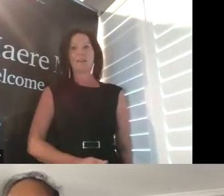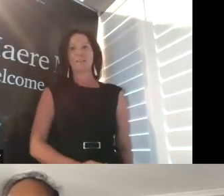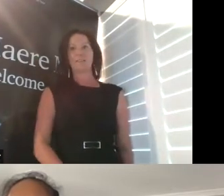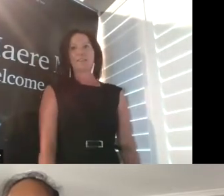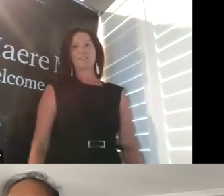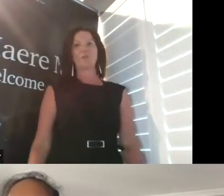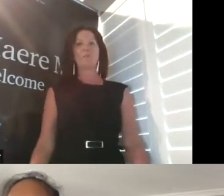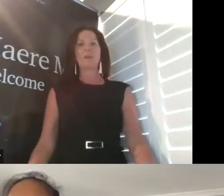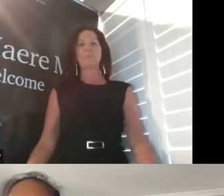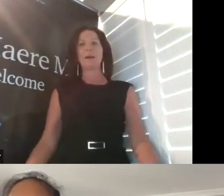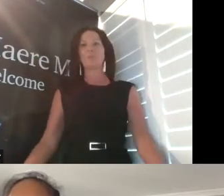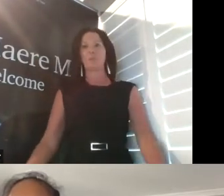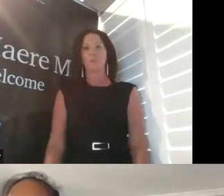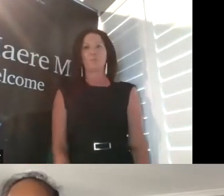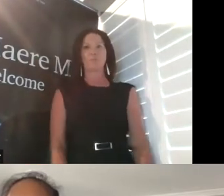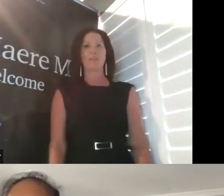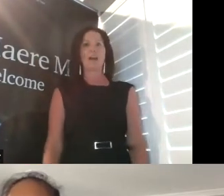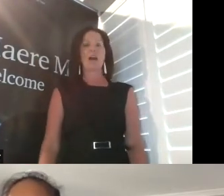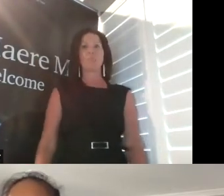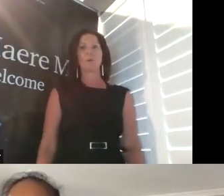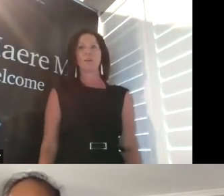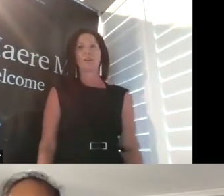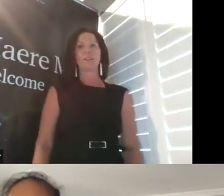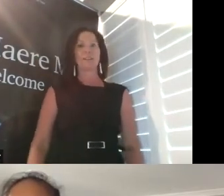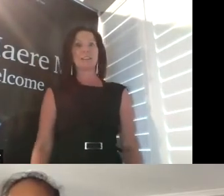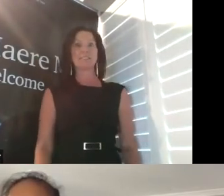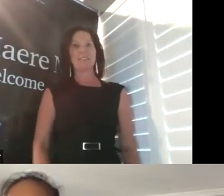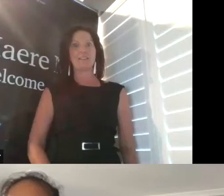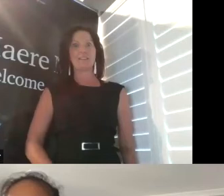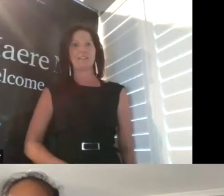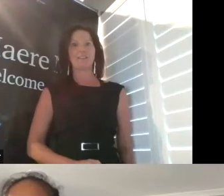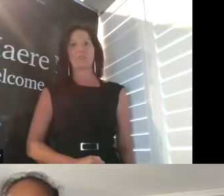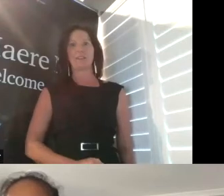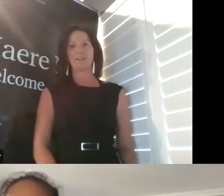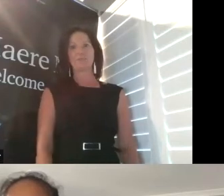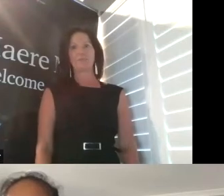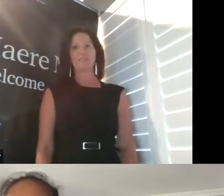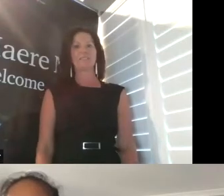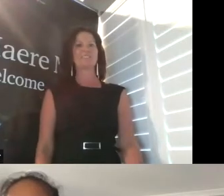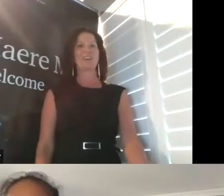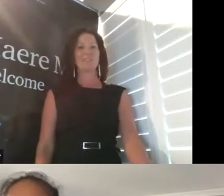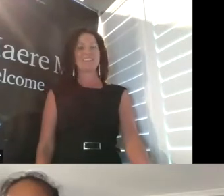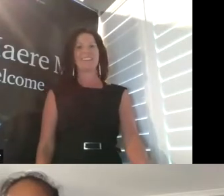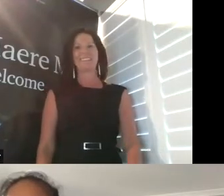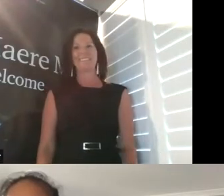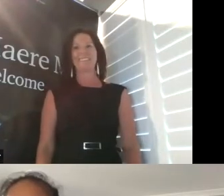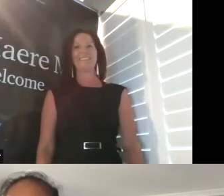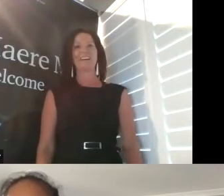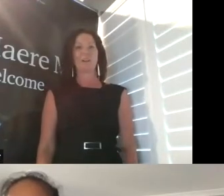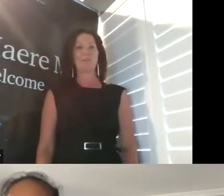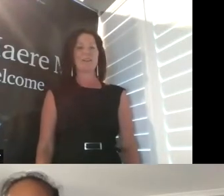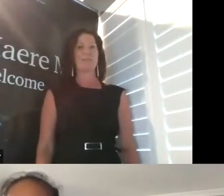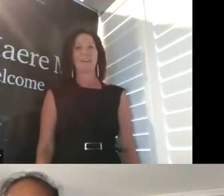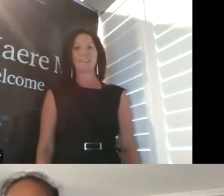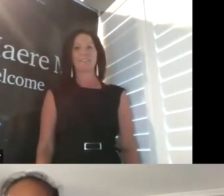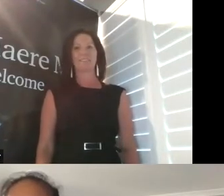hauā, te ope paruru, nā hāpore ki nā tīna nā rohe, nā tauira. Nā